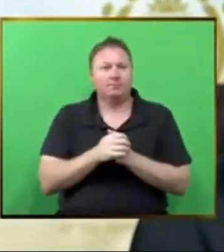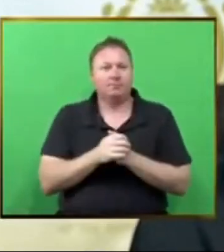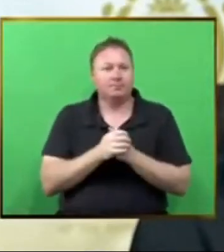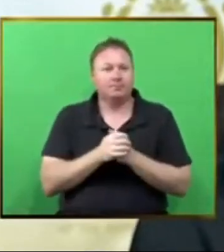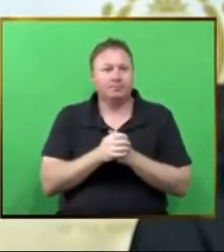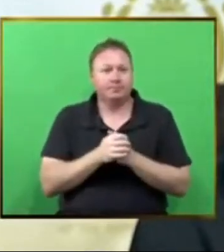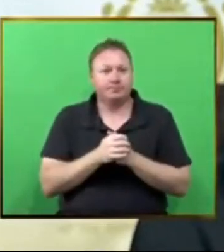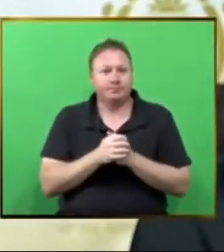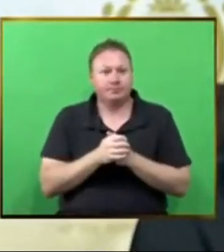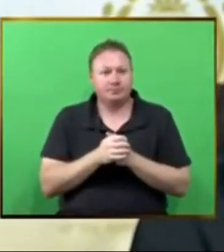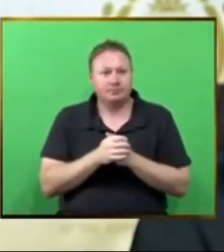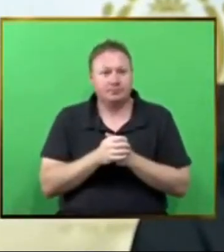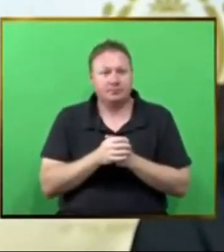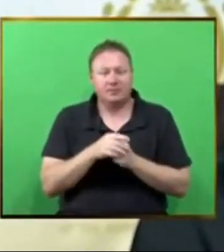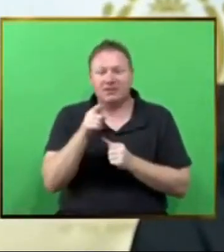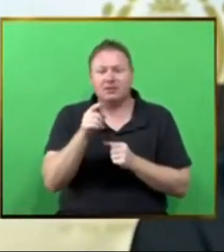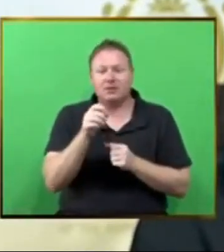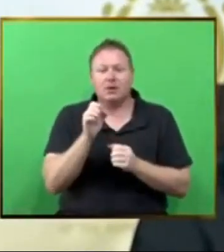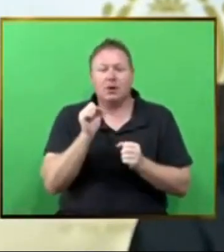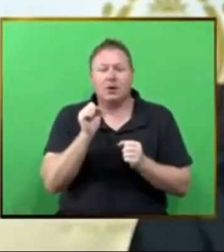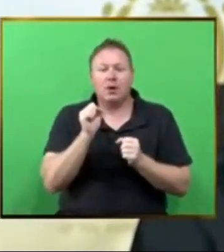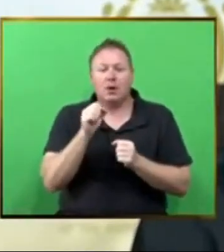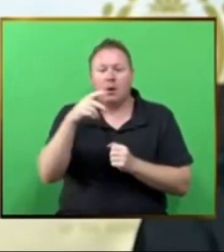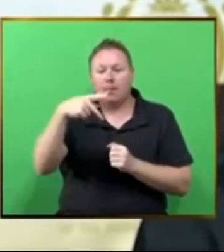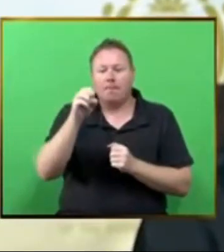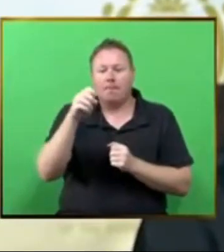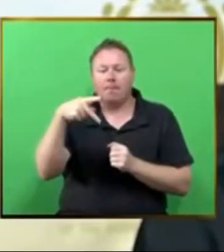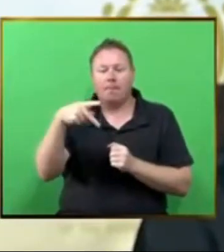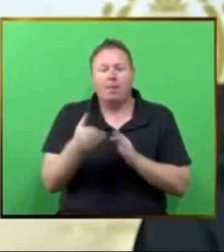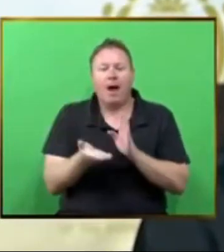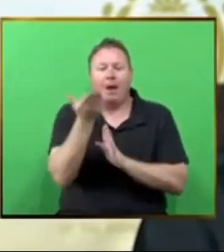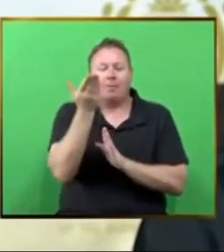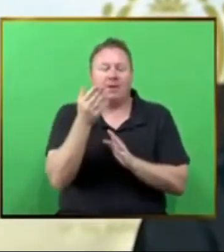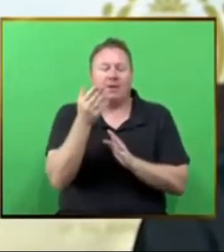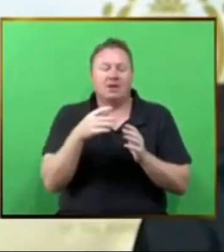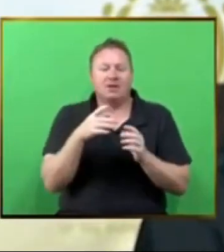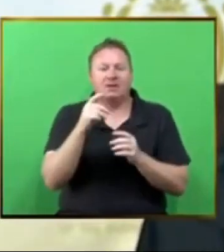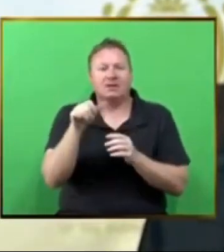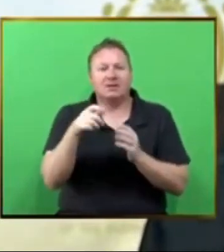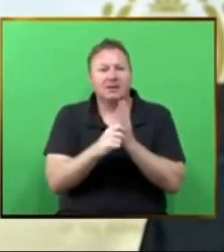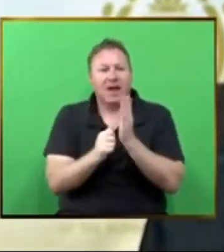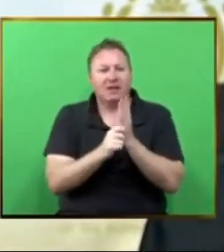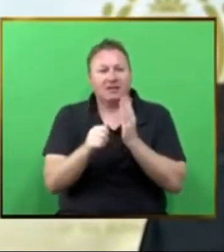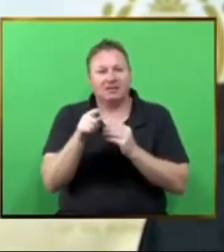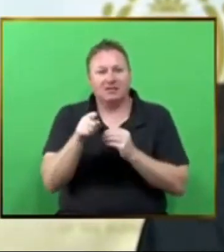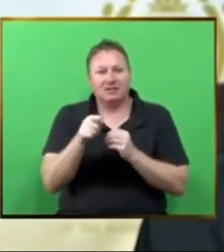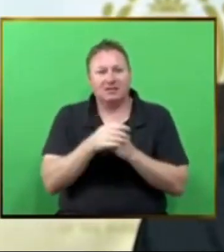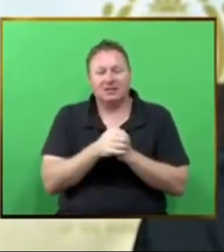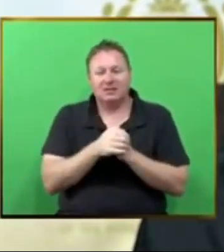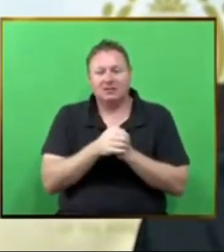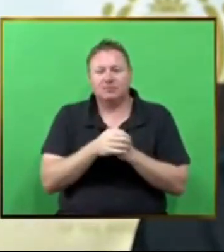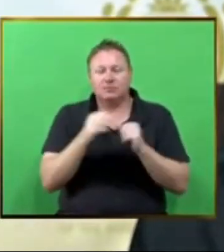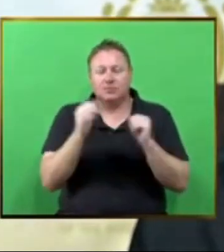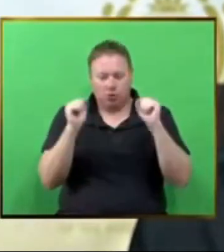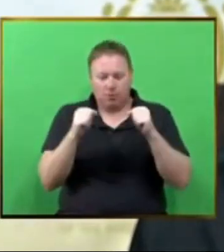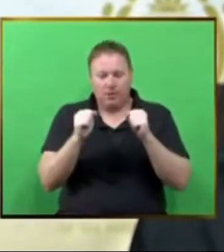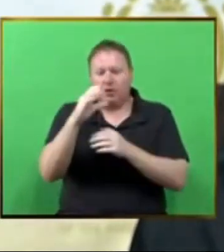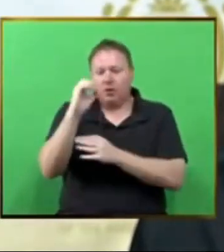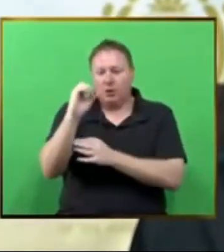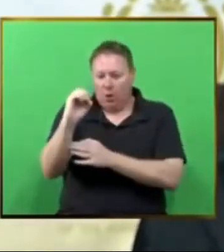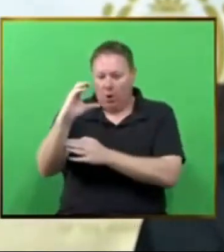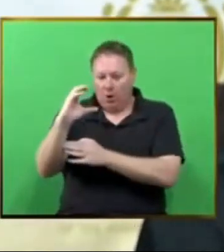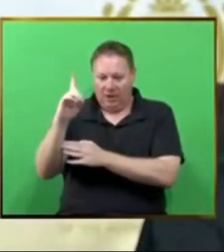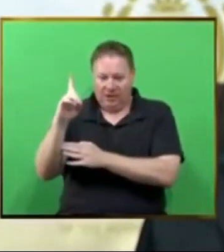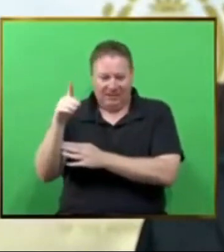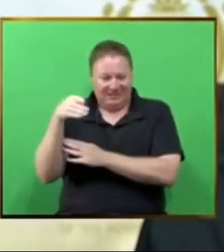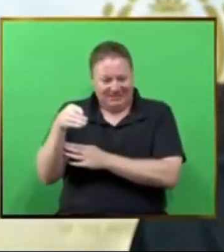This is a global tax. That's why even the benchmark is euros. It's an agreement in the OECD. So we're beginning to